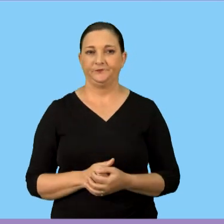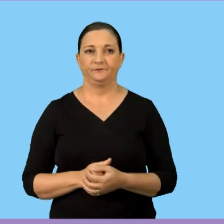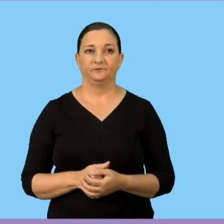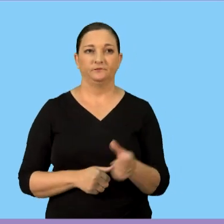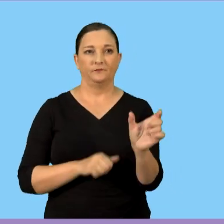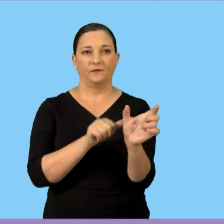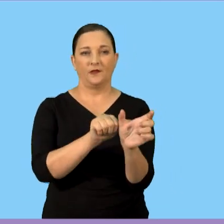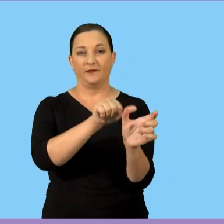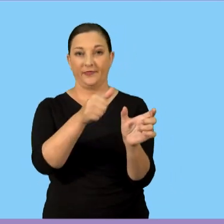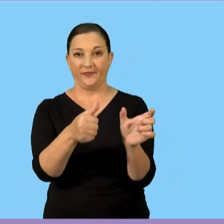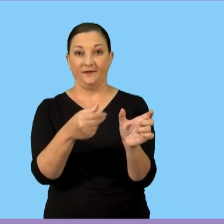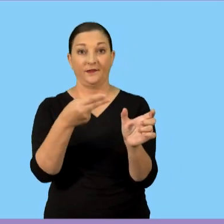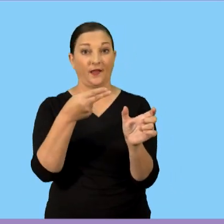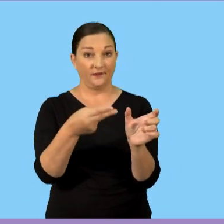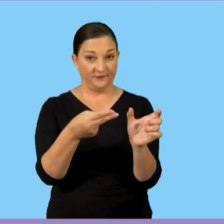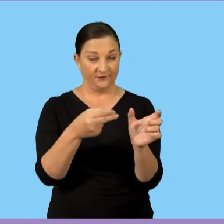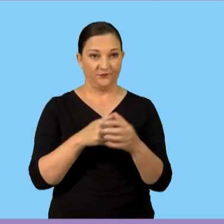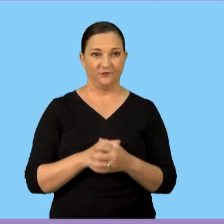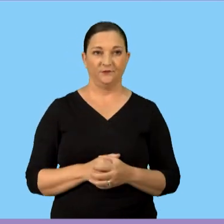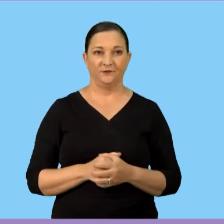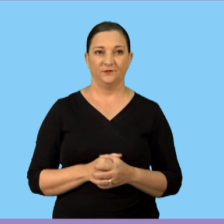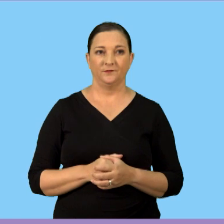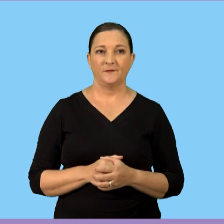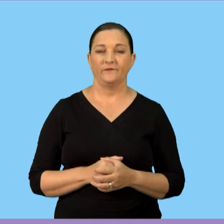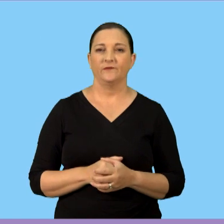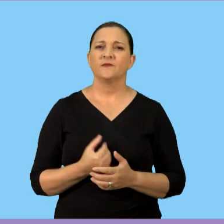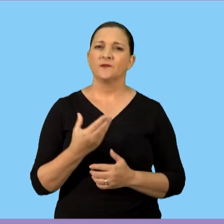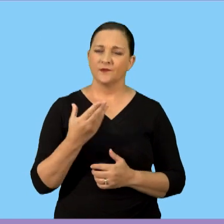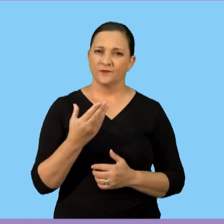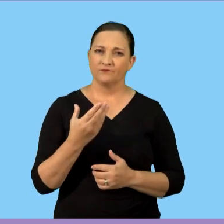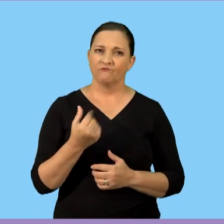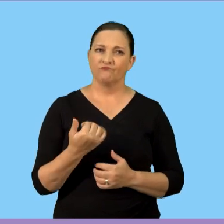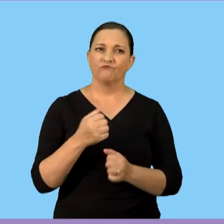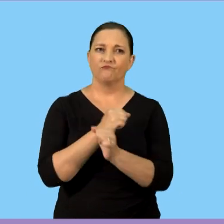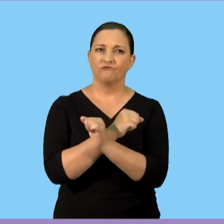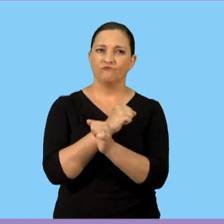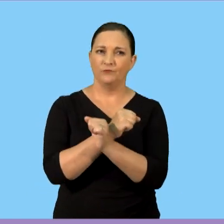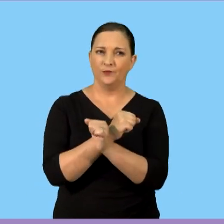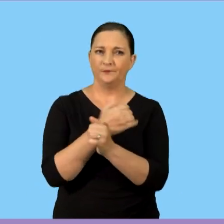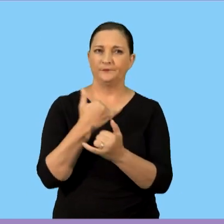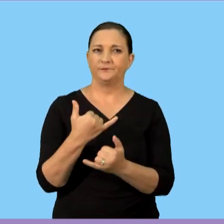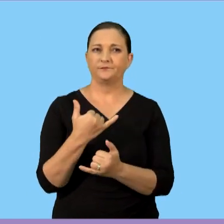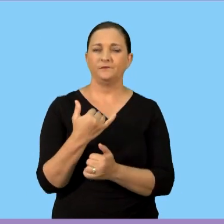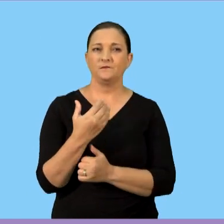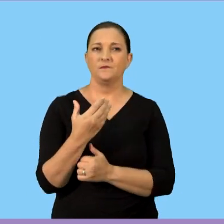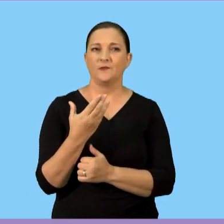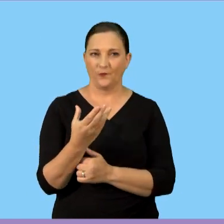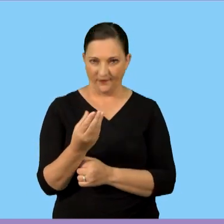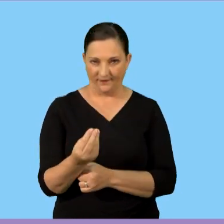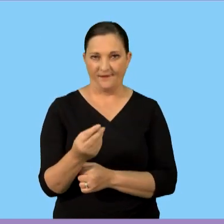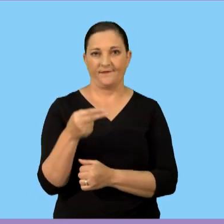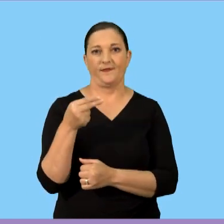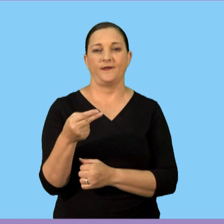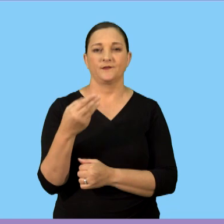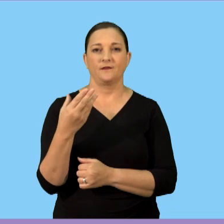Then we move on to the h. And when we look at our non-constant monomial that we are multiplying by and our monomial,